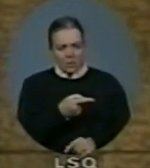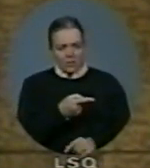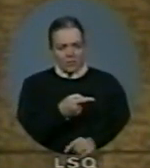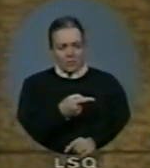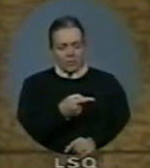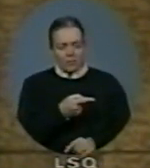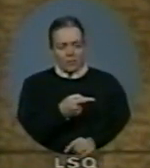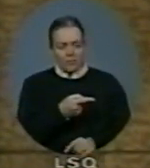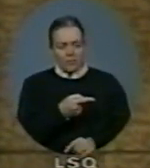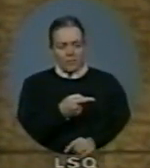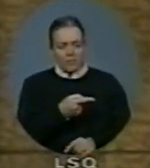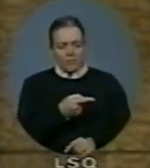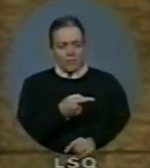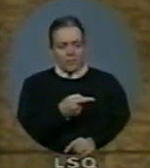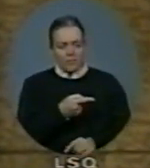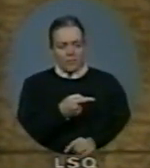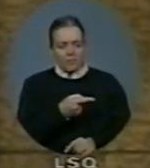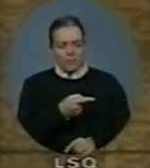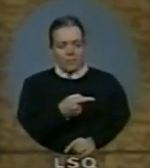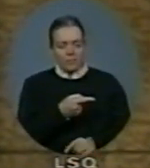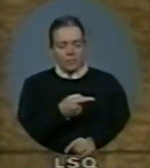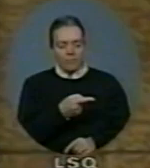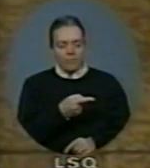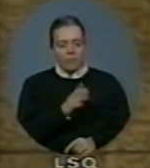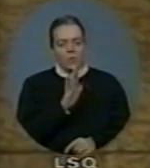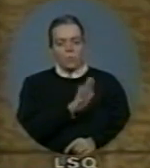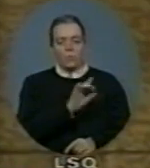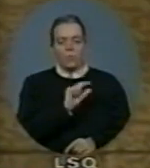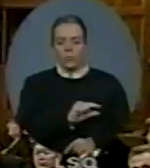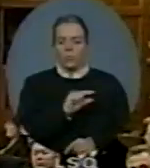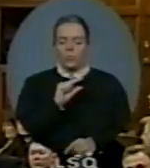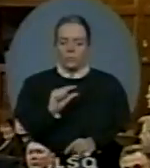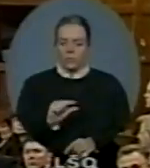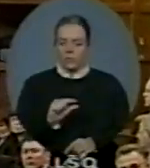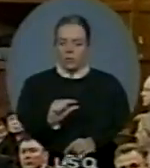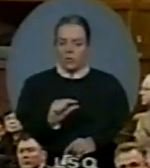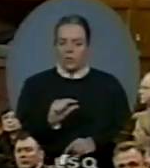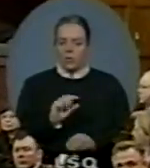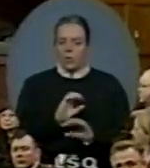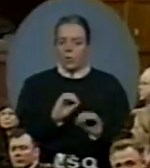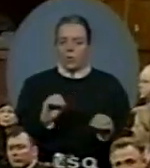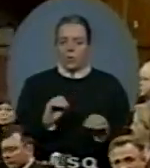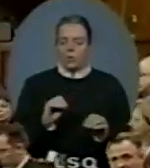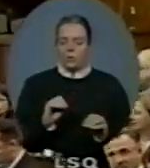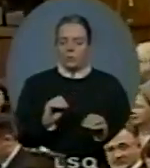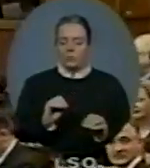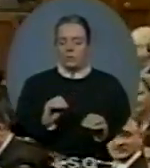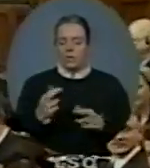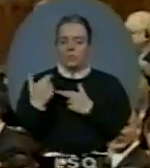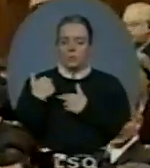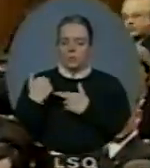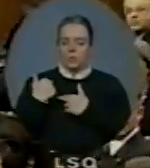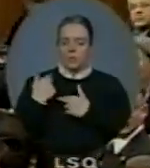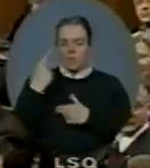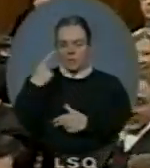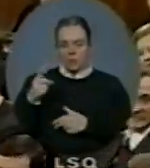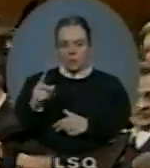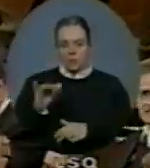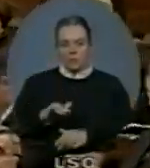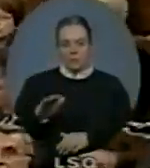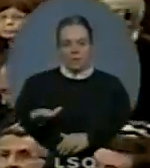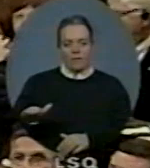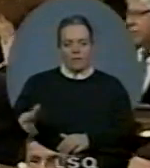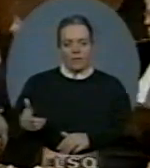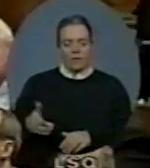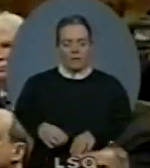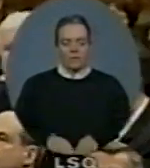building, then his government has no further obligation to them? The Honourable Minister of Indian Affairs and Northern Development.